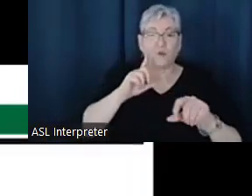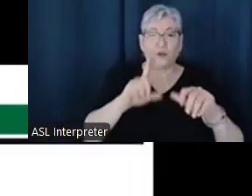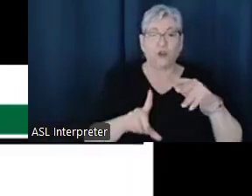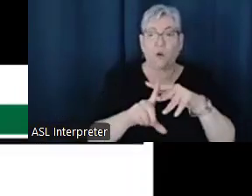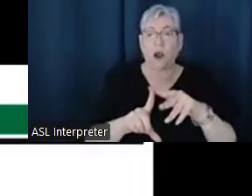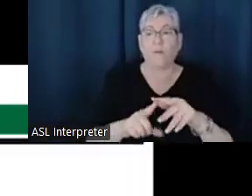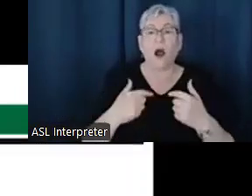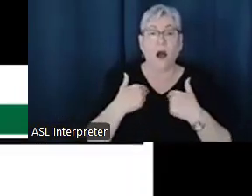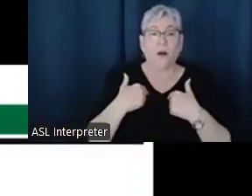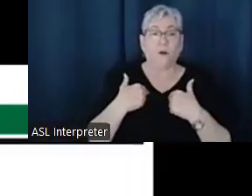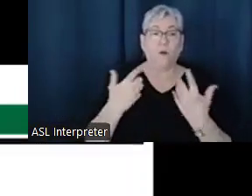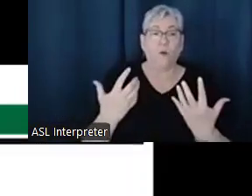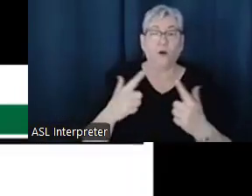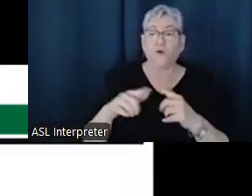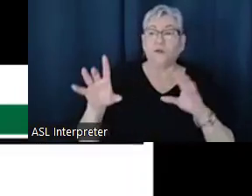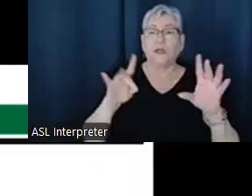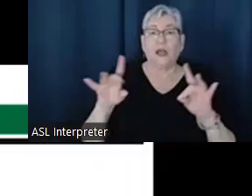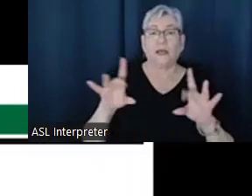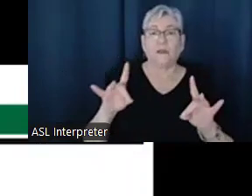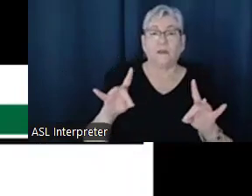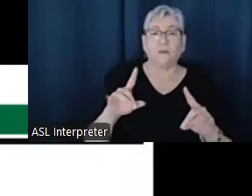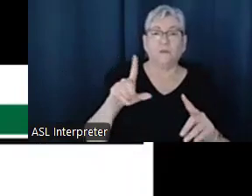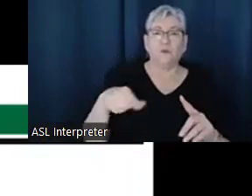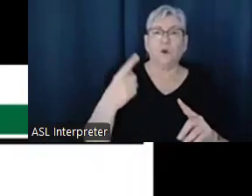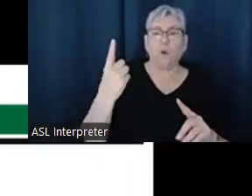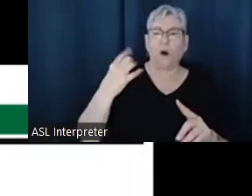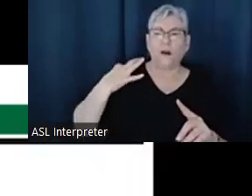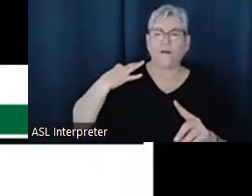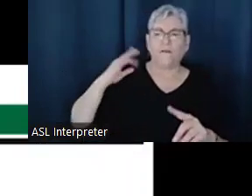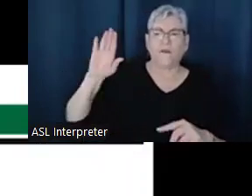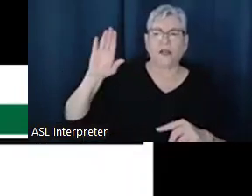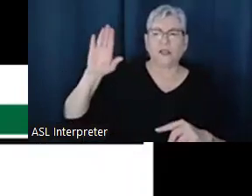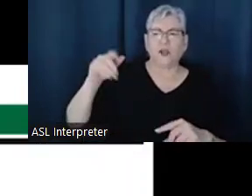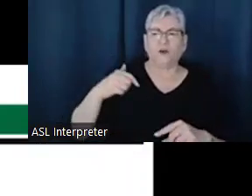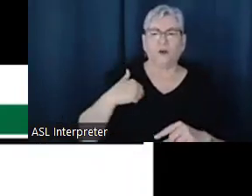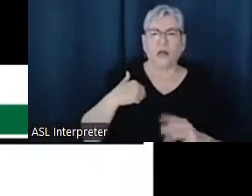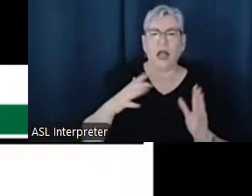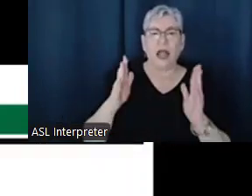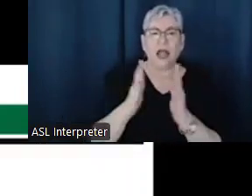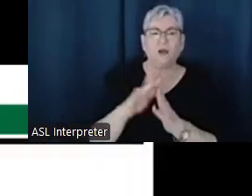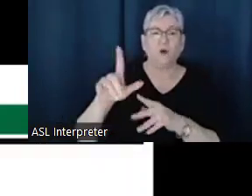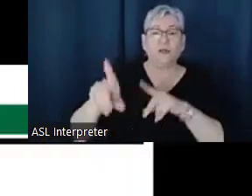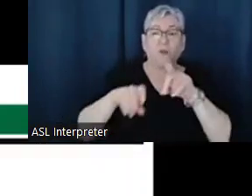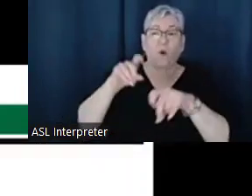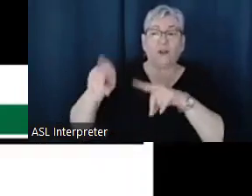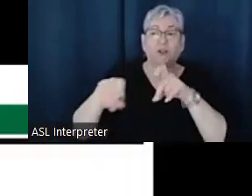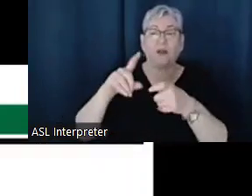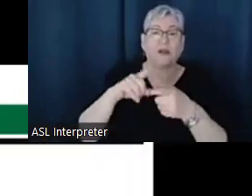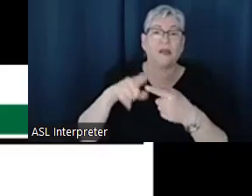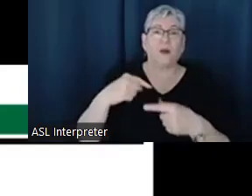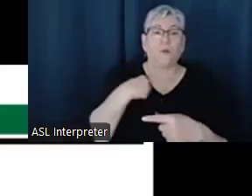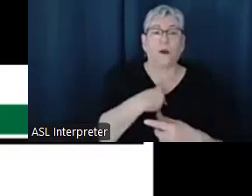select just one volunteer. We're going to ask you some questions, and then we're going to maybe work through the